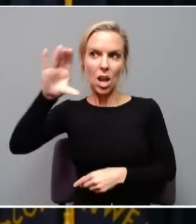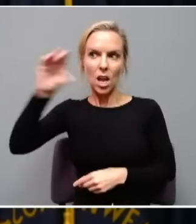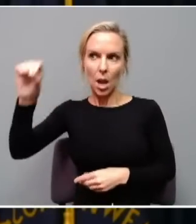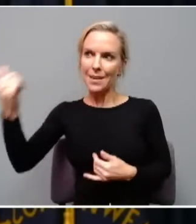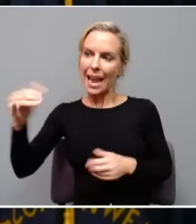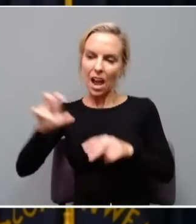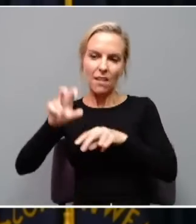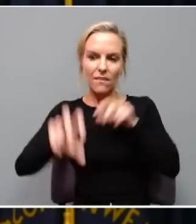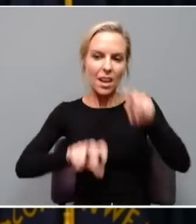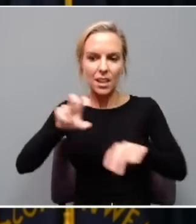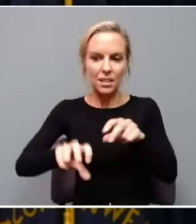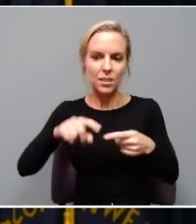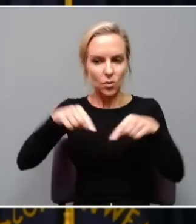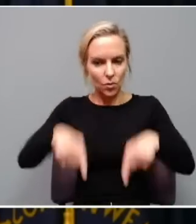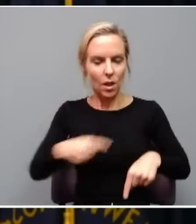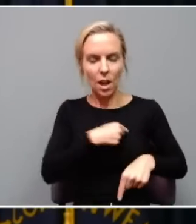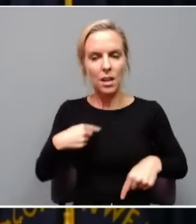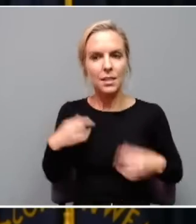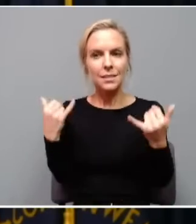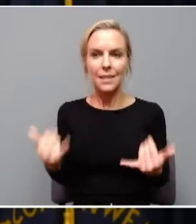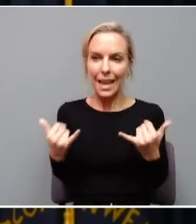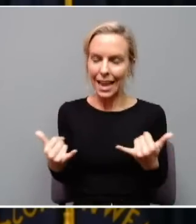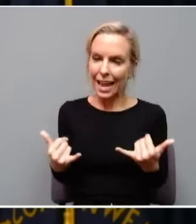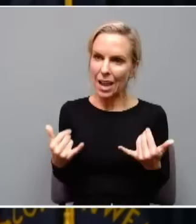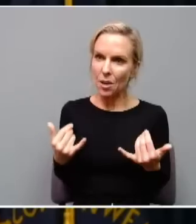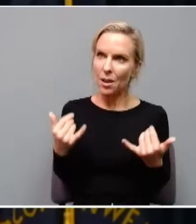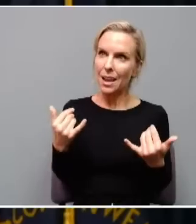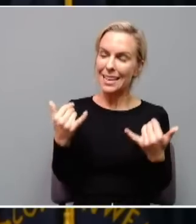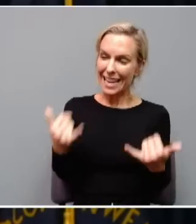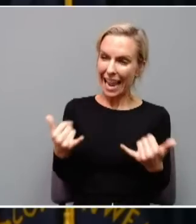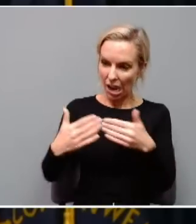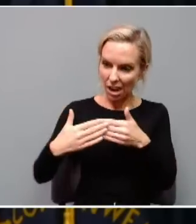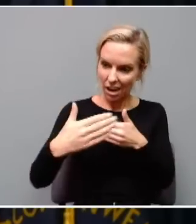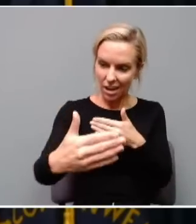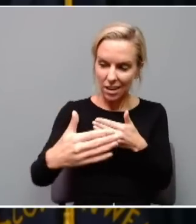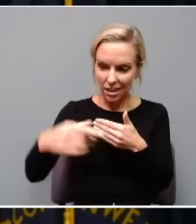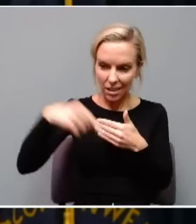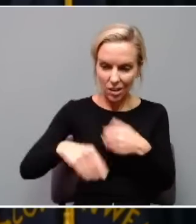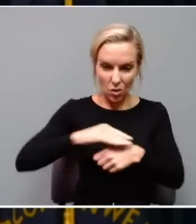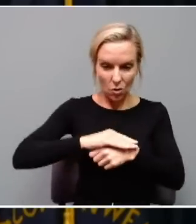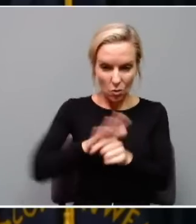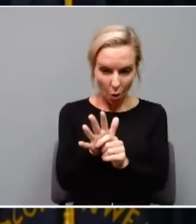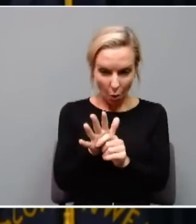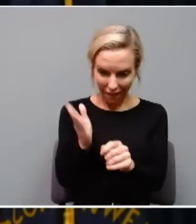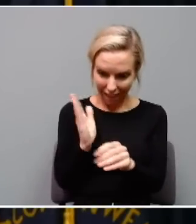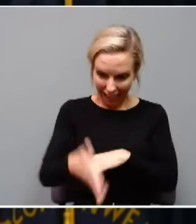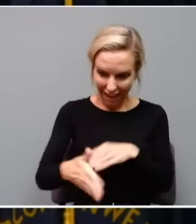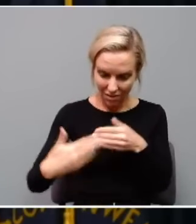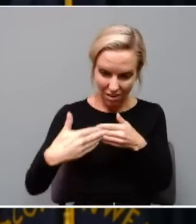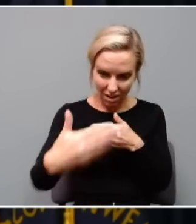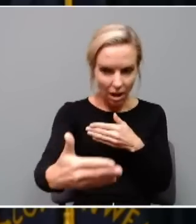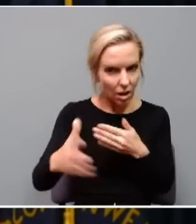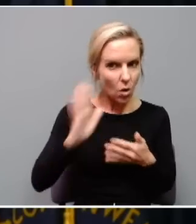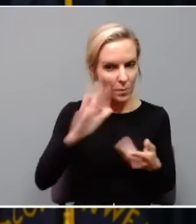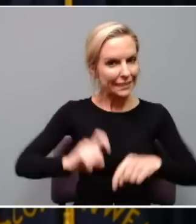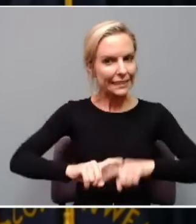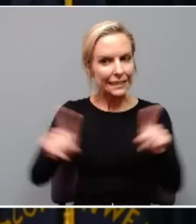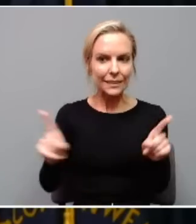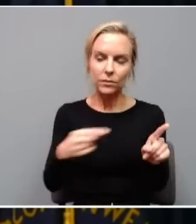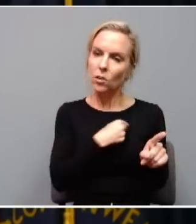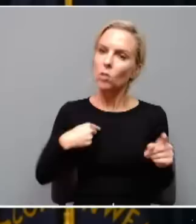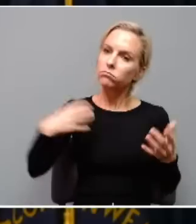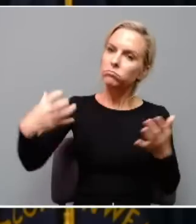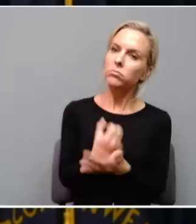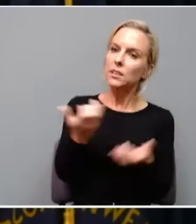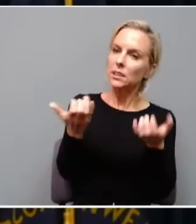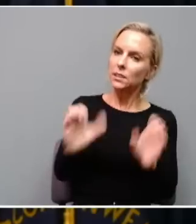our time. A post-COVID economy is going to be entirely different, and it's our chance to lead. I mean, we look at